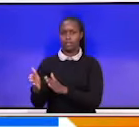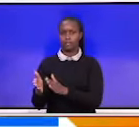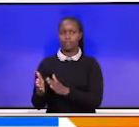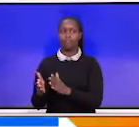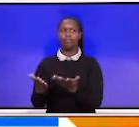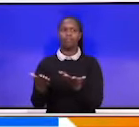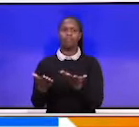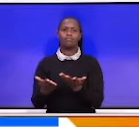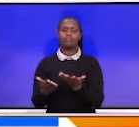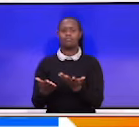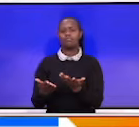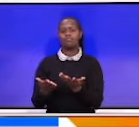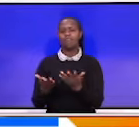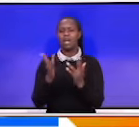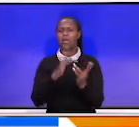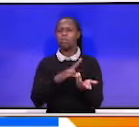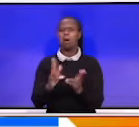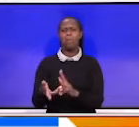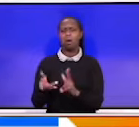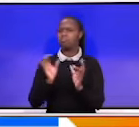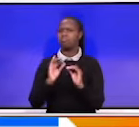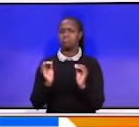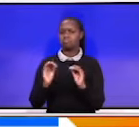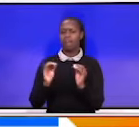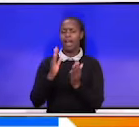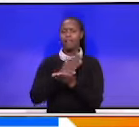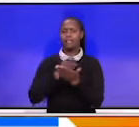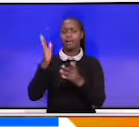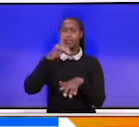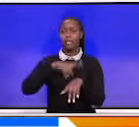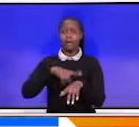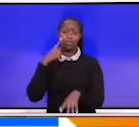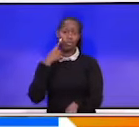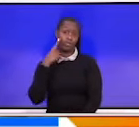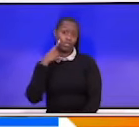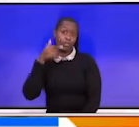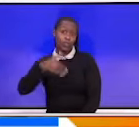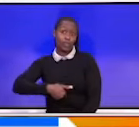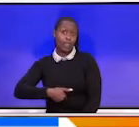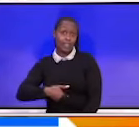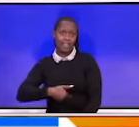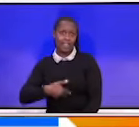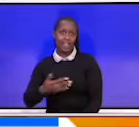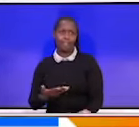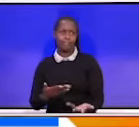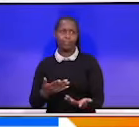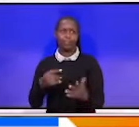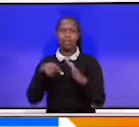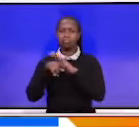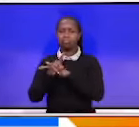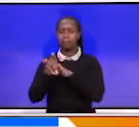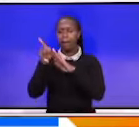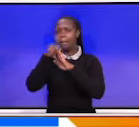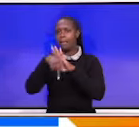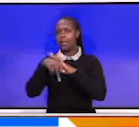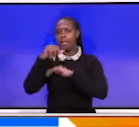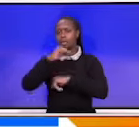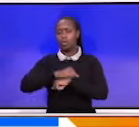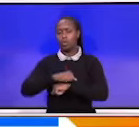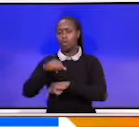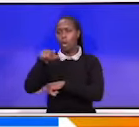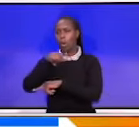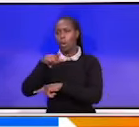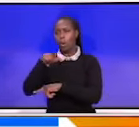uncommon sometimes to find our young people going to primary school in their local